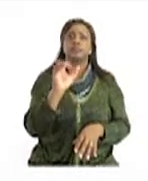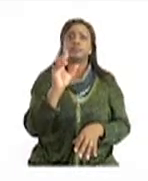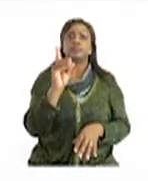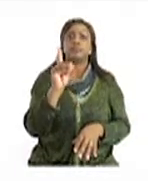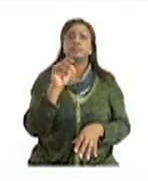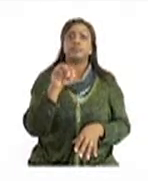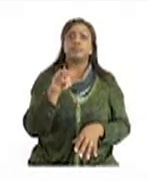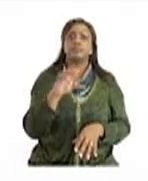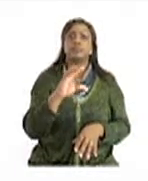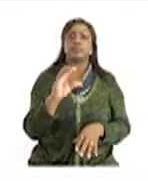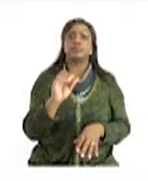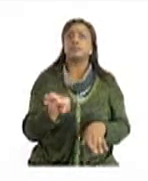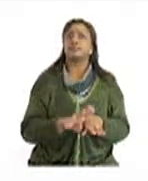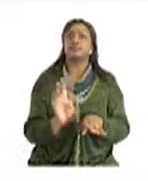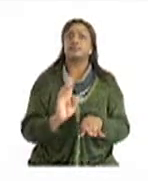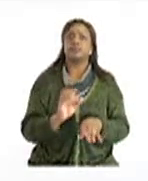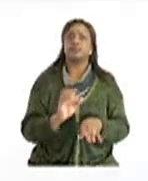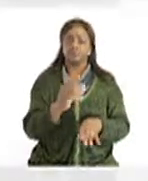gland.